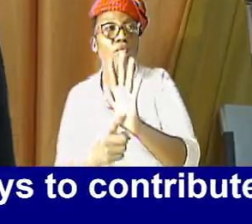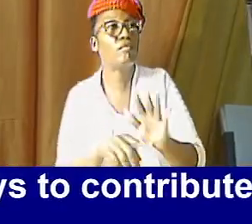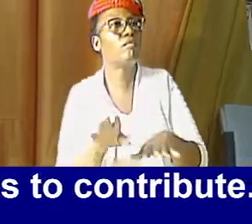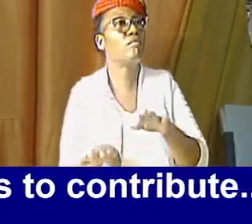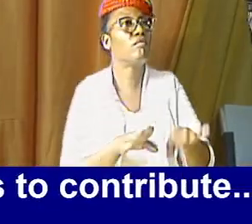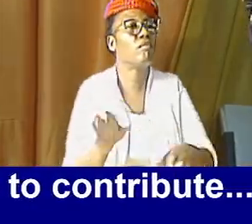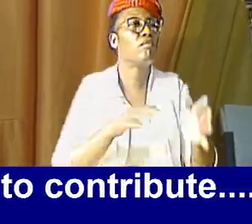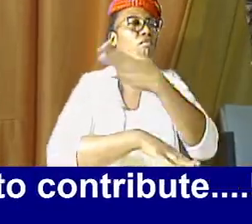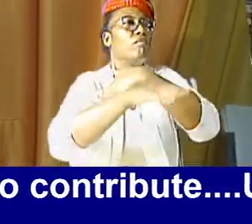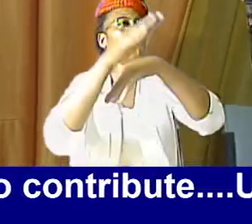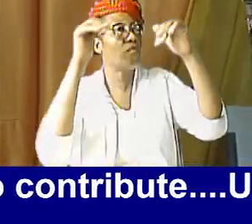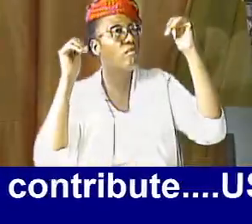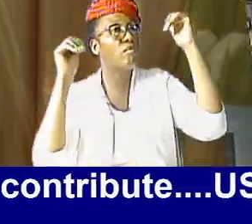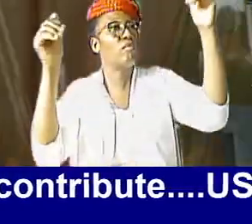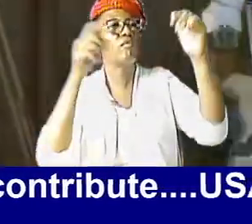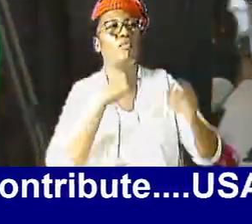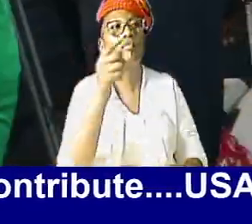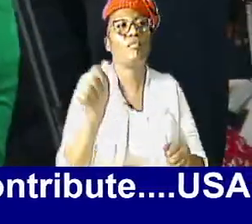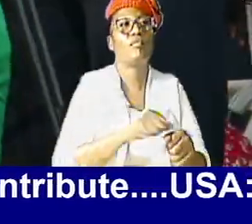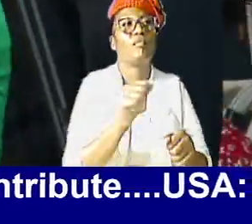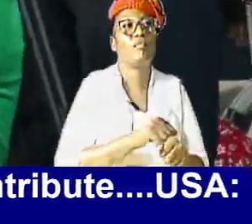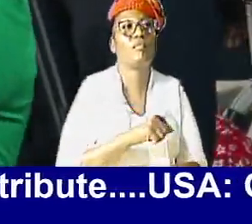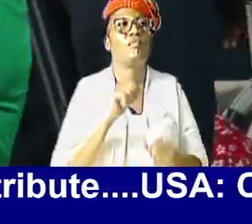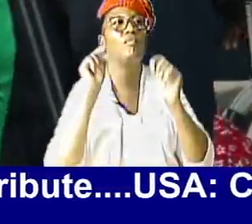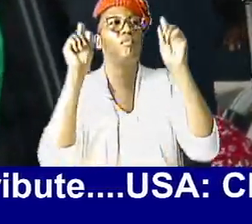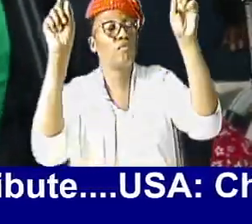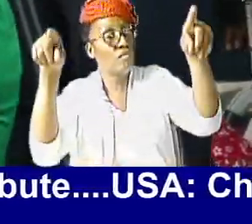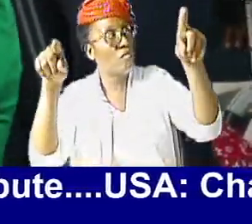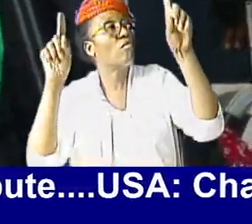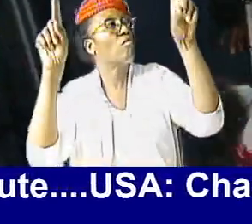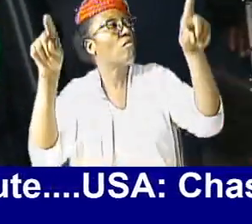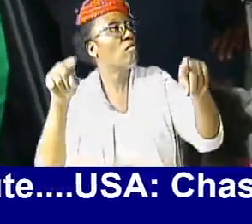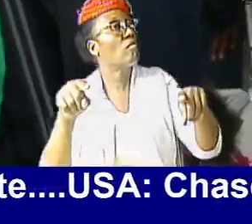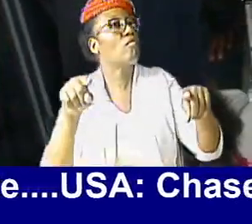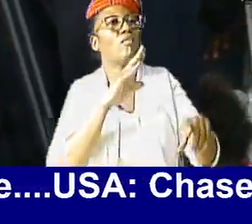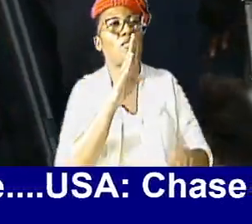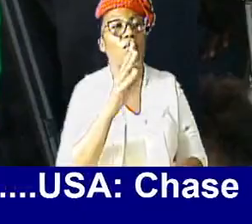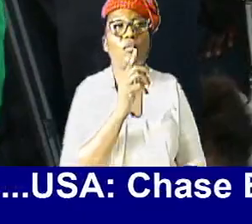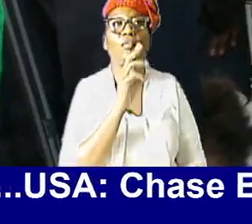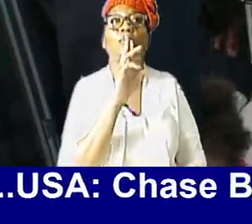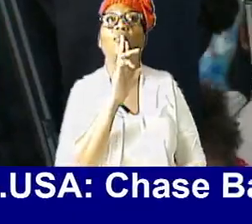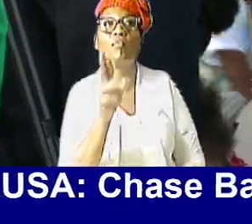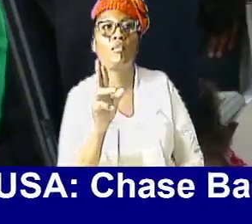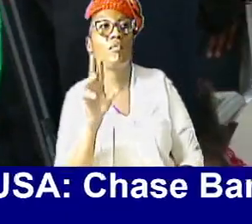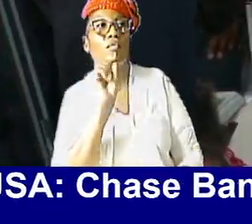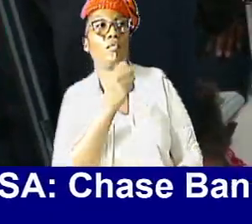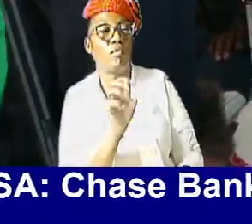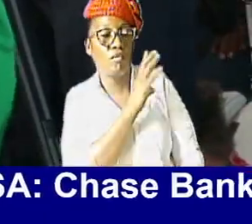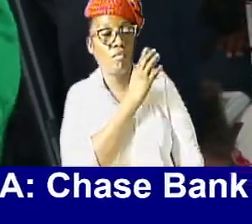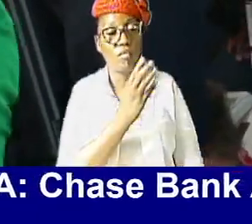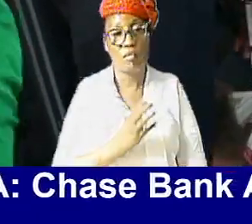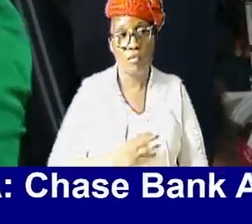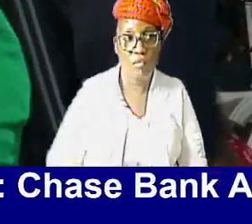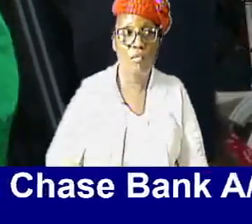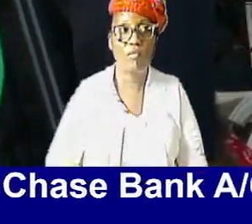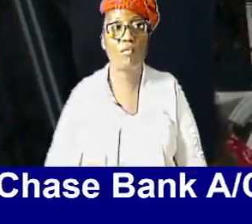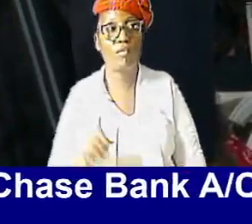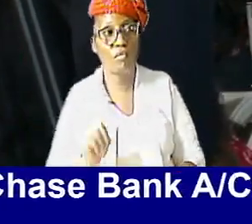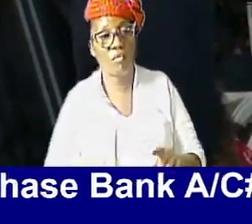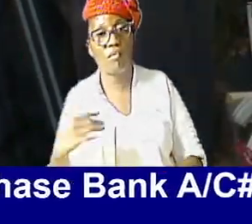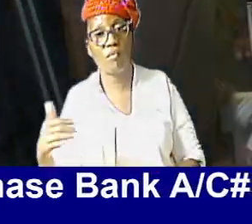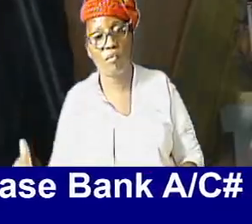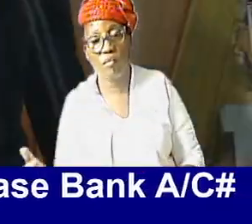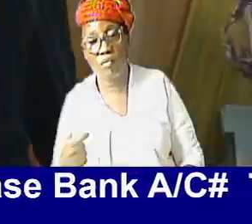in the grand old highway, I tell it everywhere I go. Said I'd rather be an old time Christian